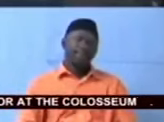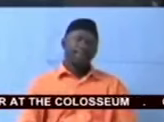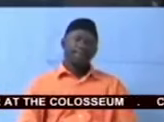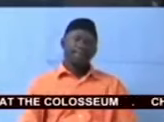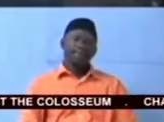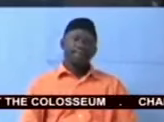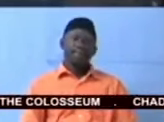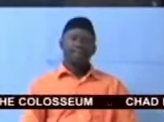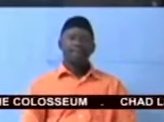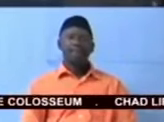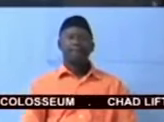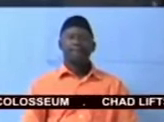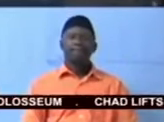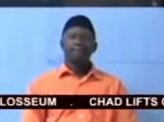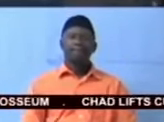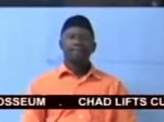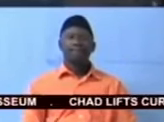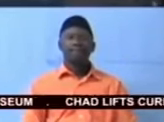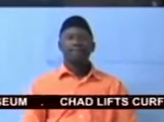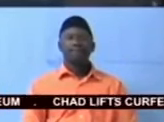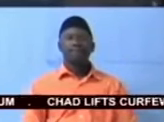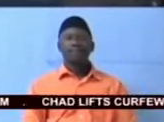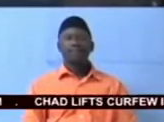Was it